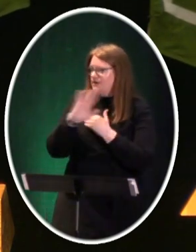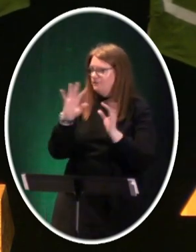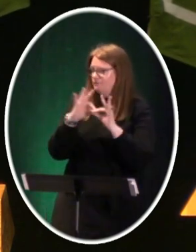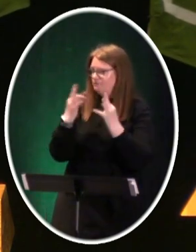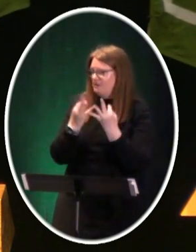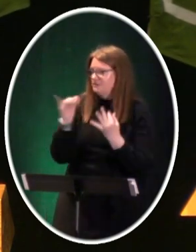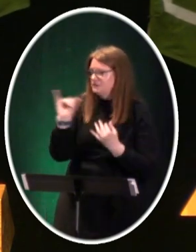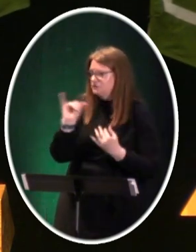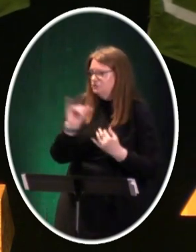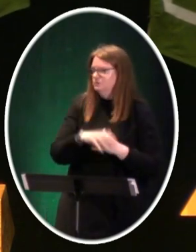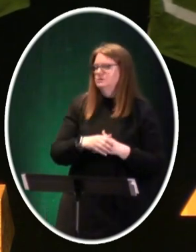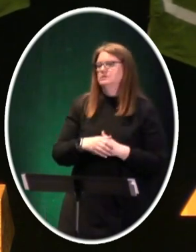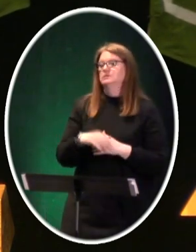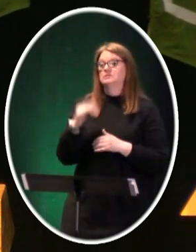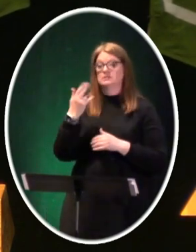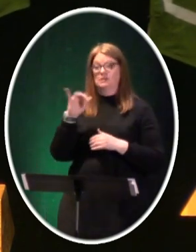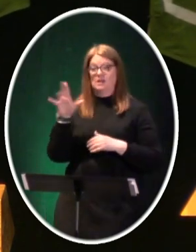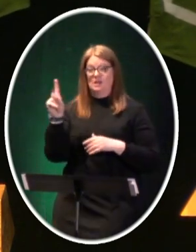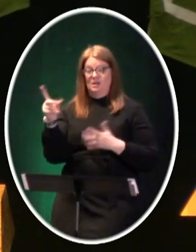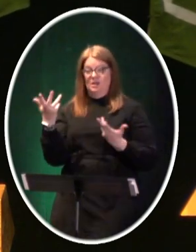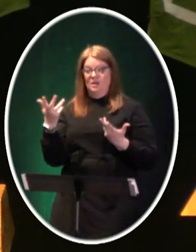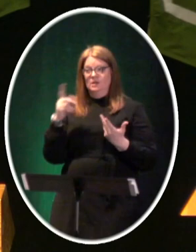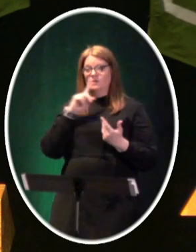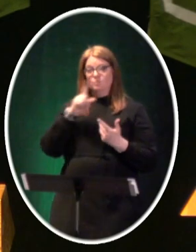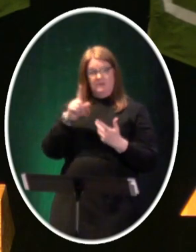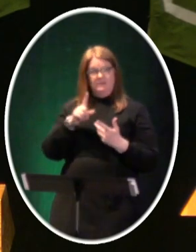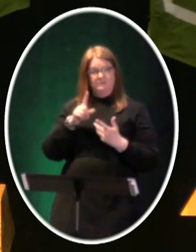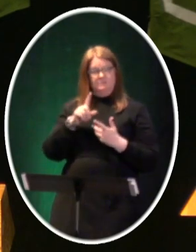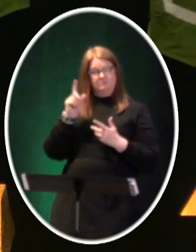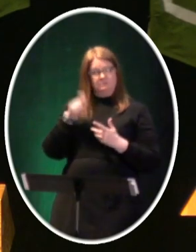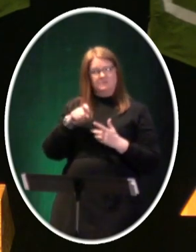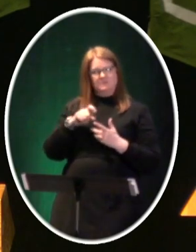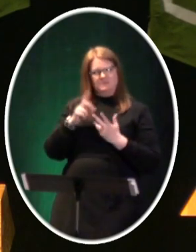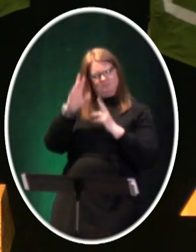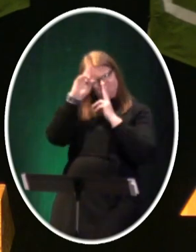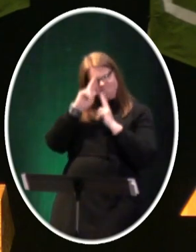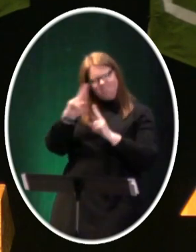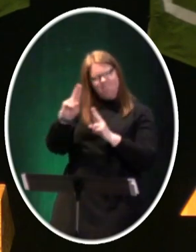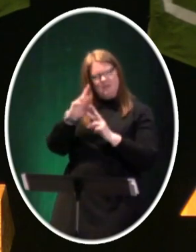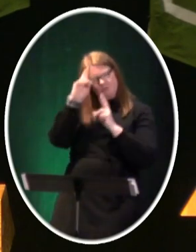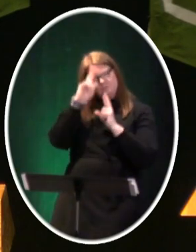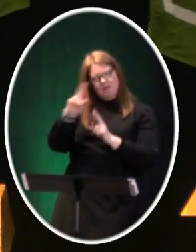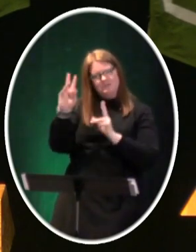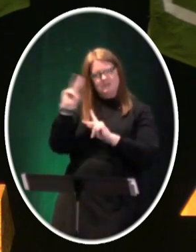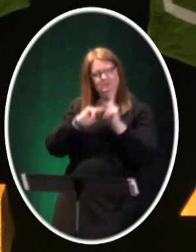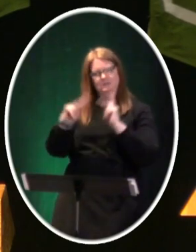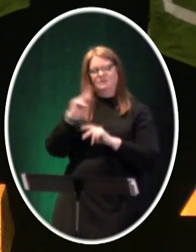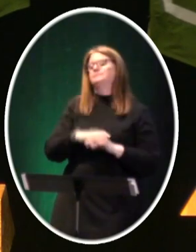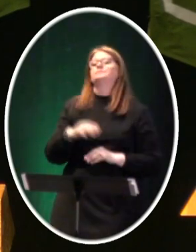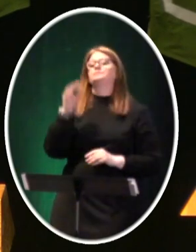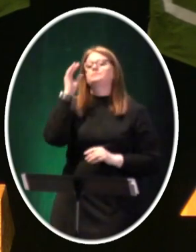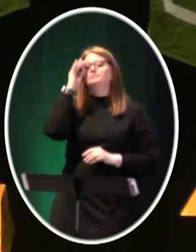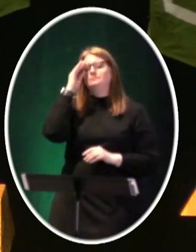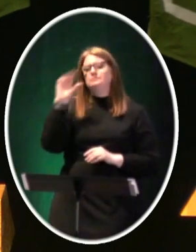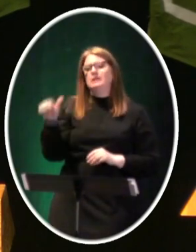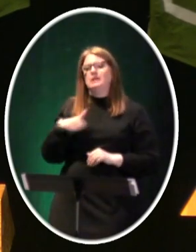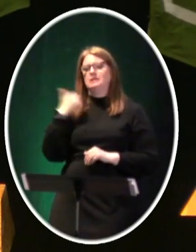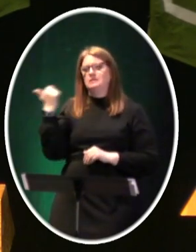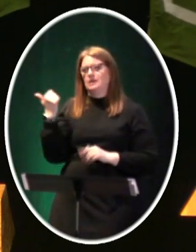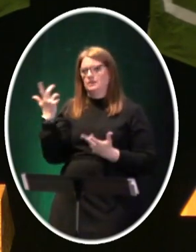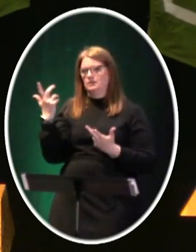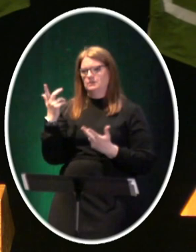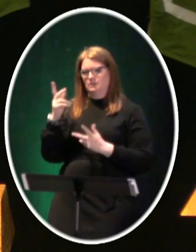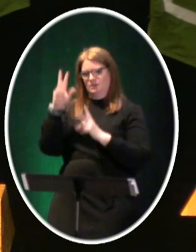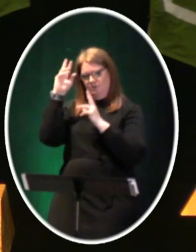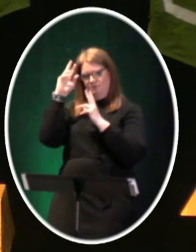end, Harold said, really in the end, it's about how you treat people. So another great person I've learned a lot from, I didn't get to meet